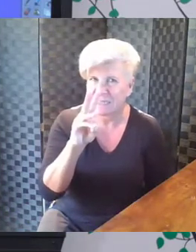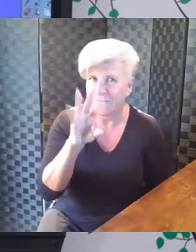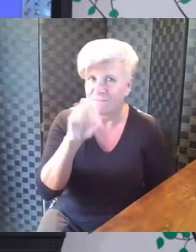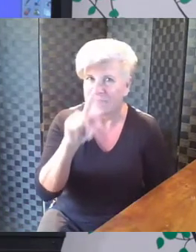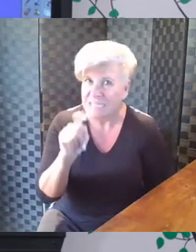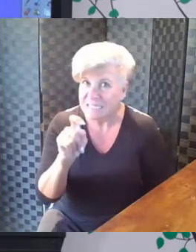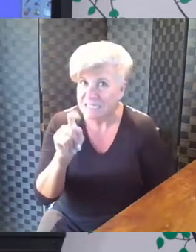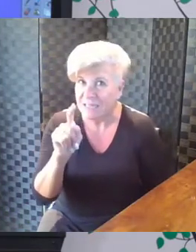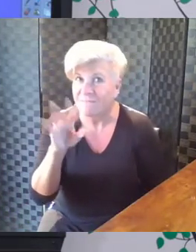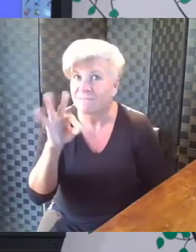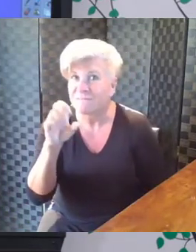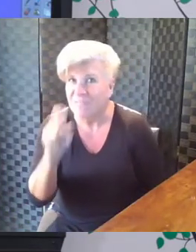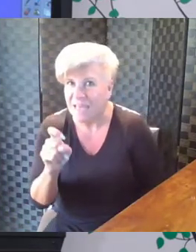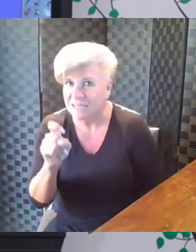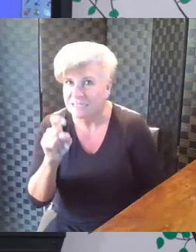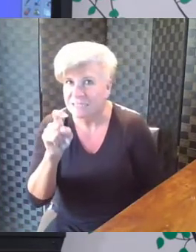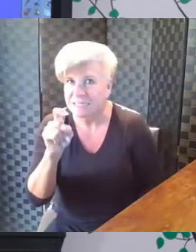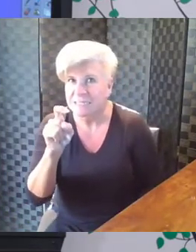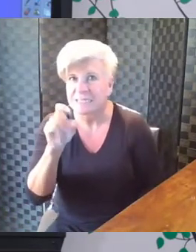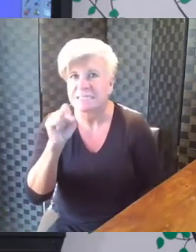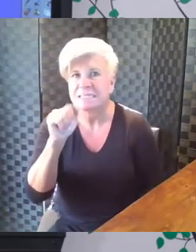Fix, fax, sax.